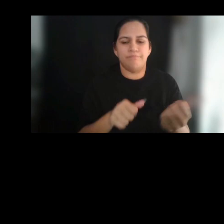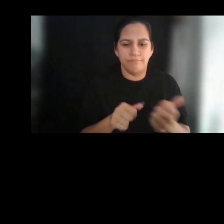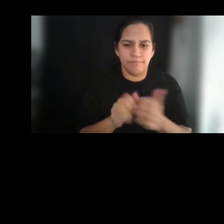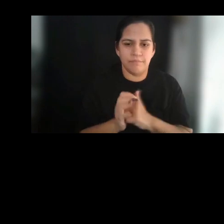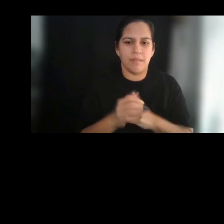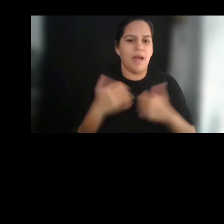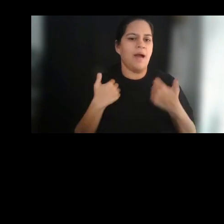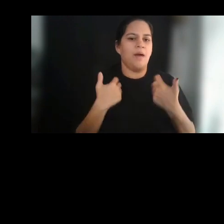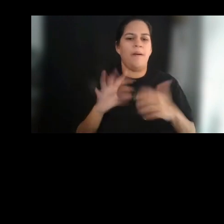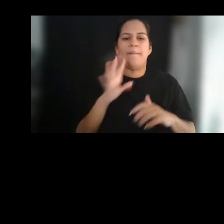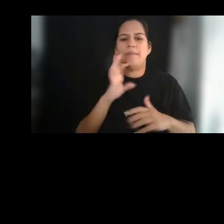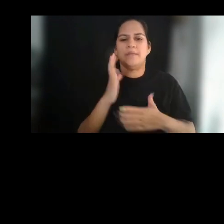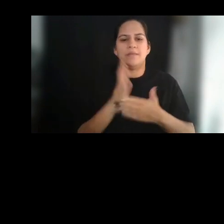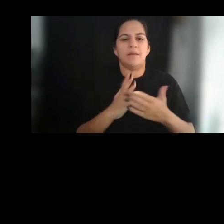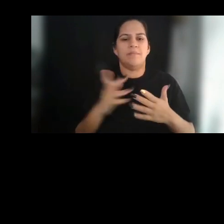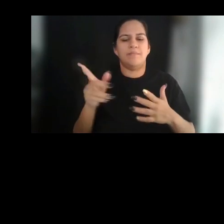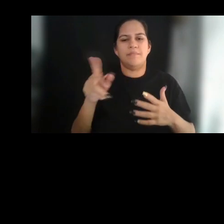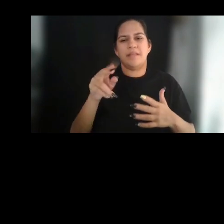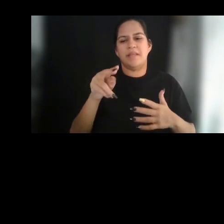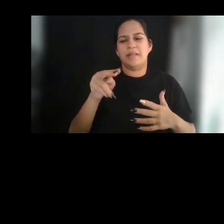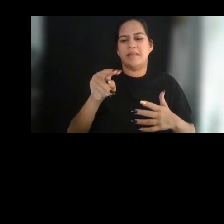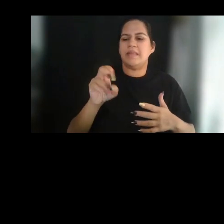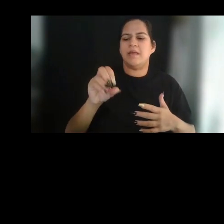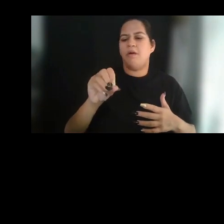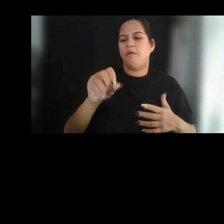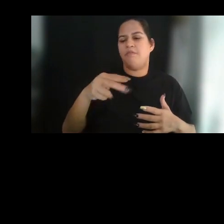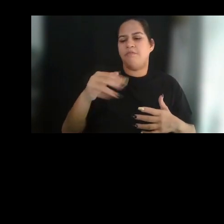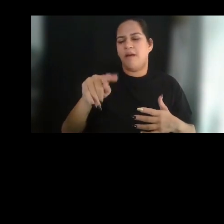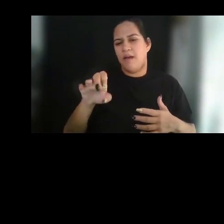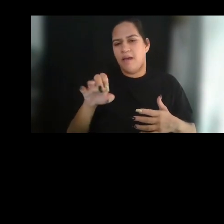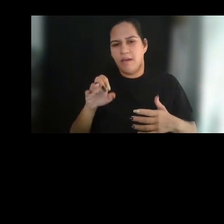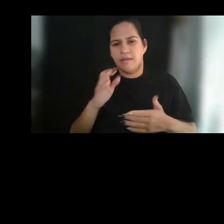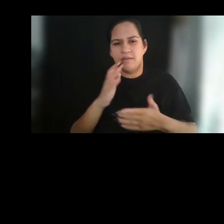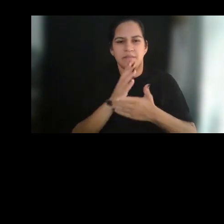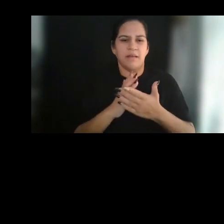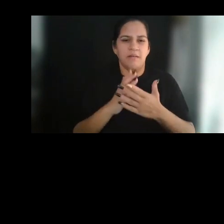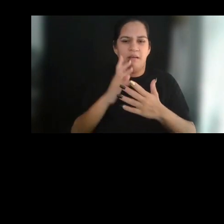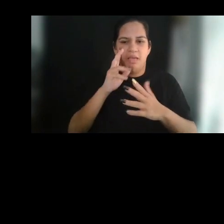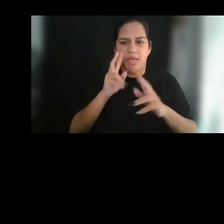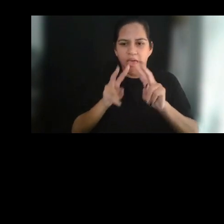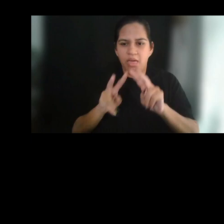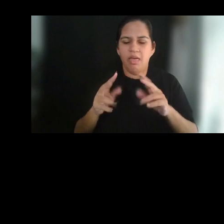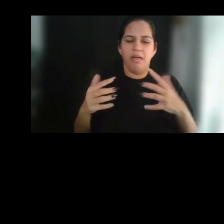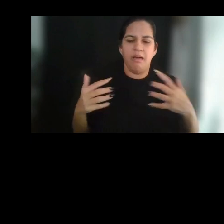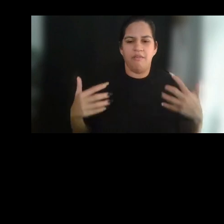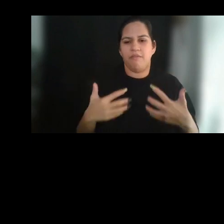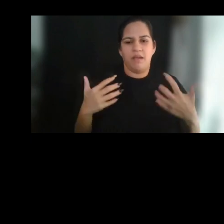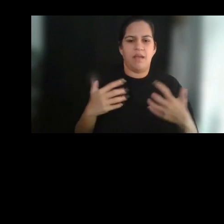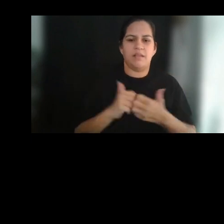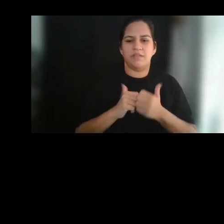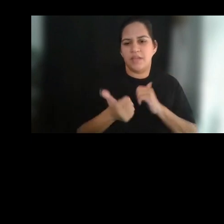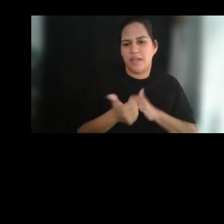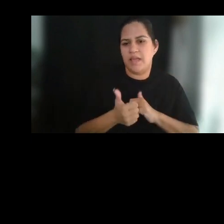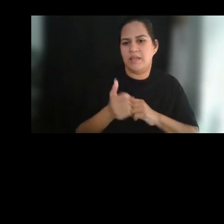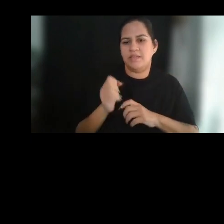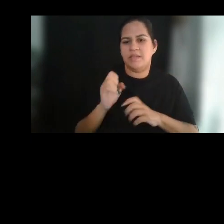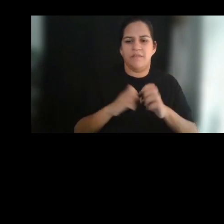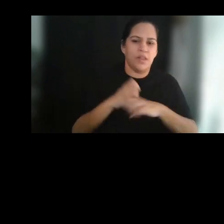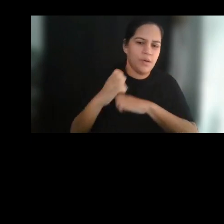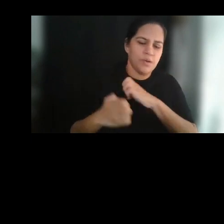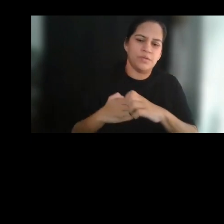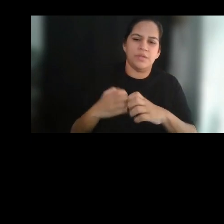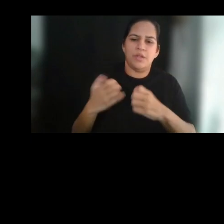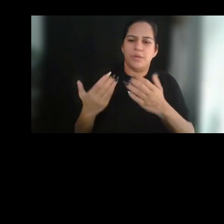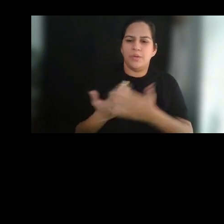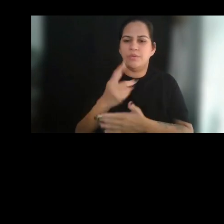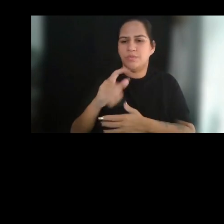neophyte, you know, some Luddite that is afraid of change and evolution, of the new tools that are at our